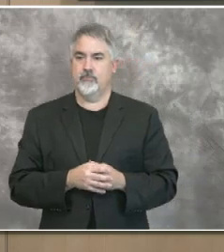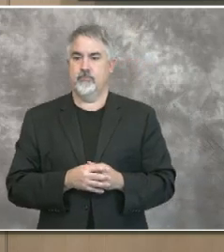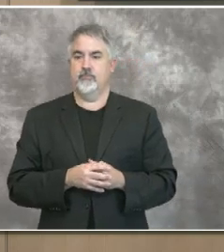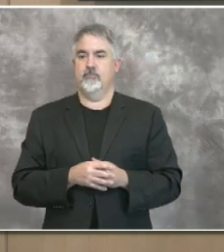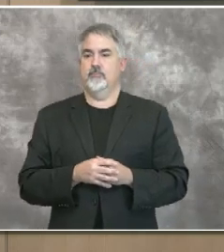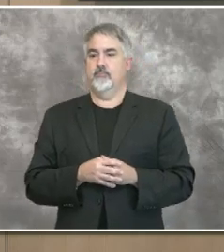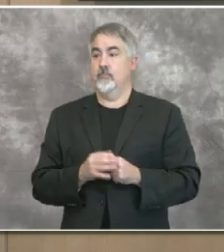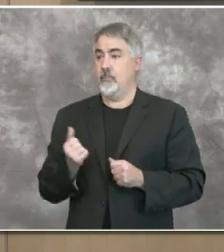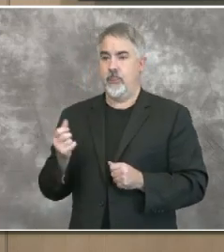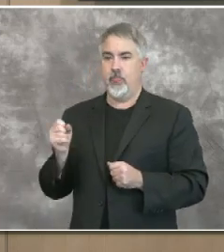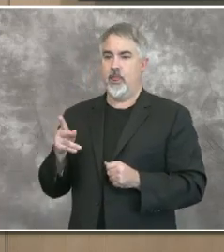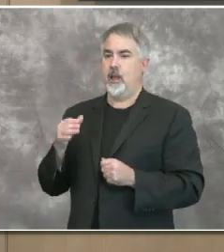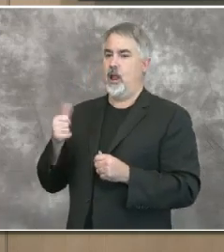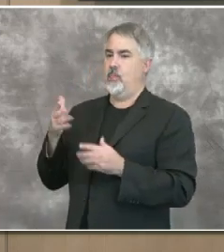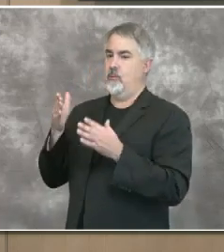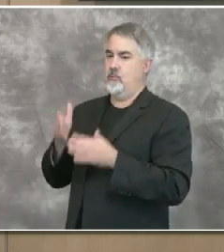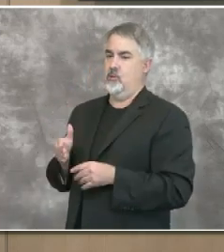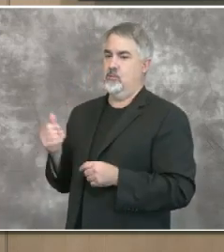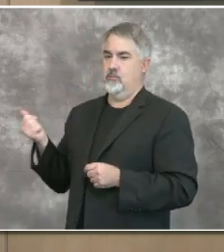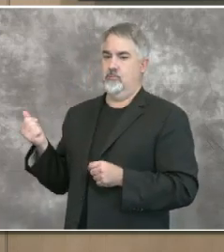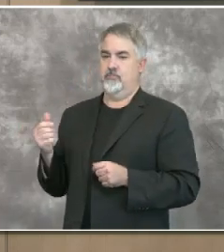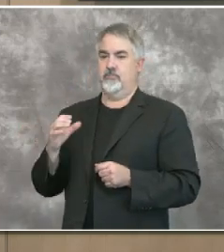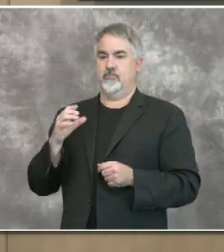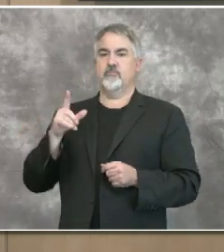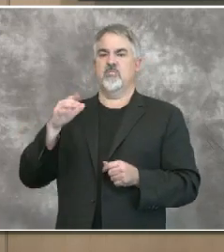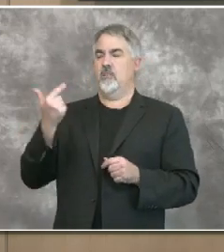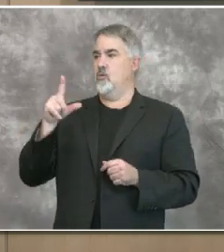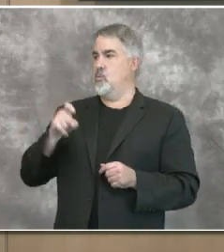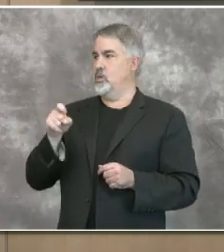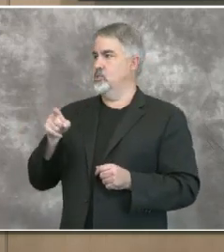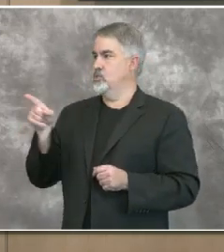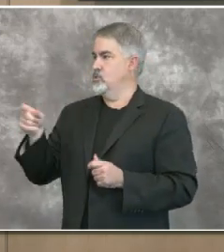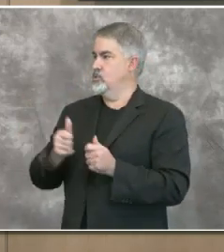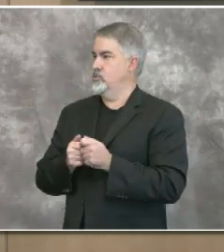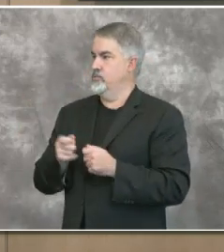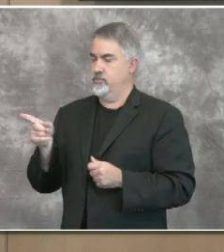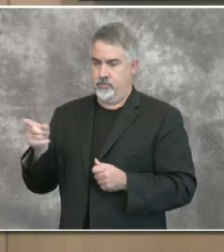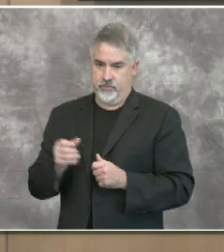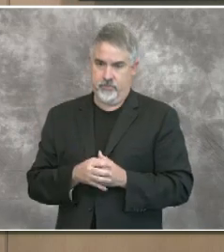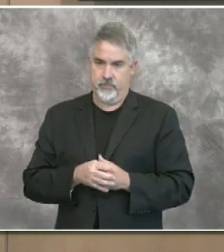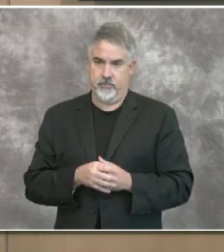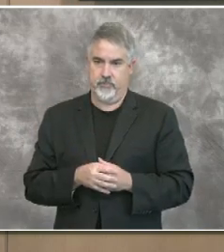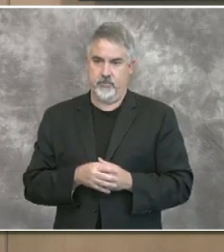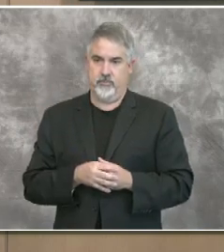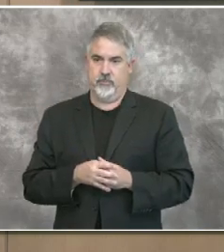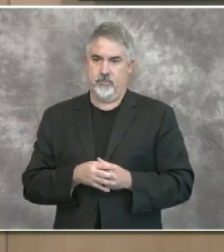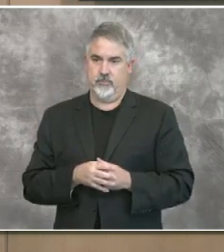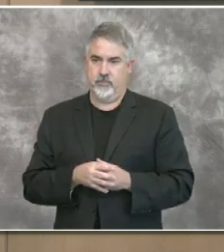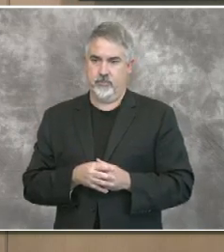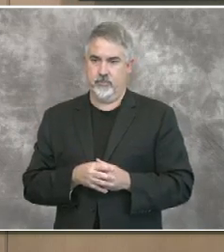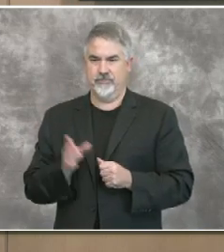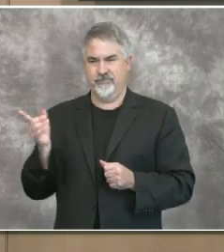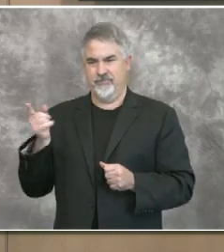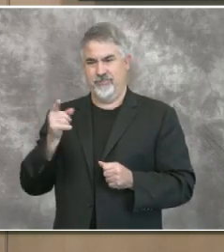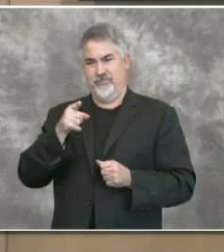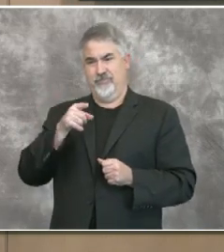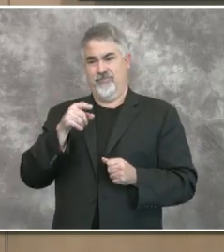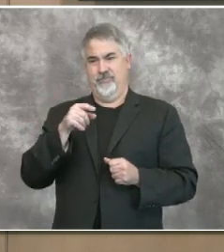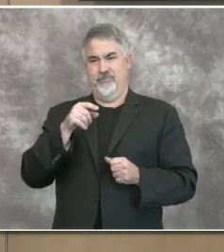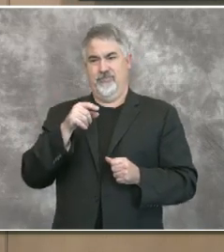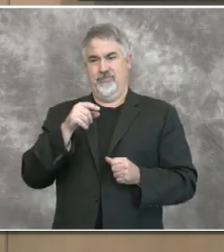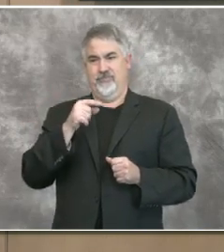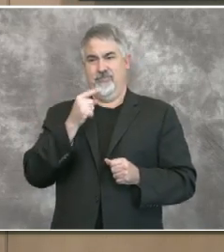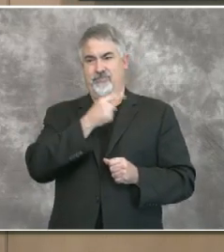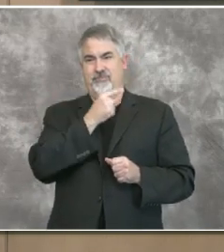into Claudia from Univision's question. It's kind of along the same lines. Scripps announced they're using testing equipment that gives